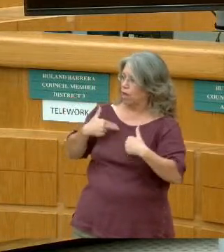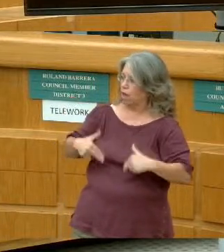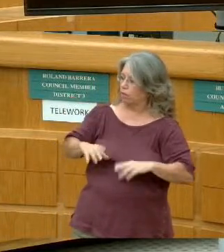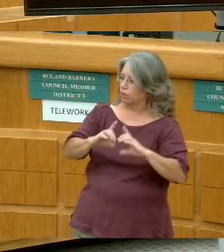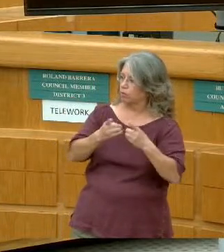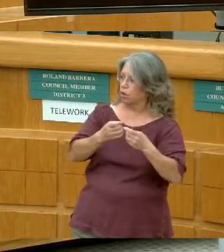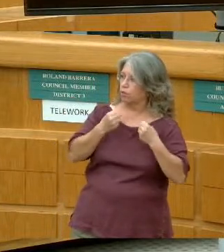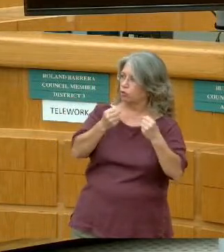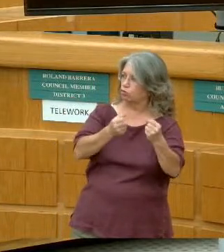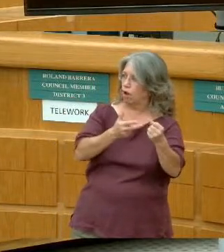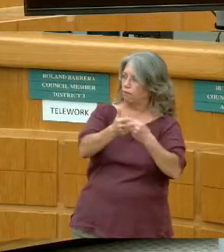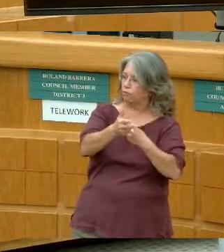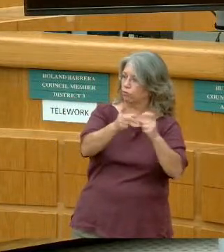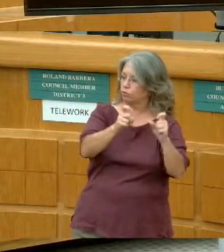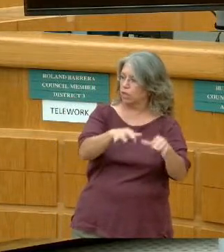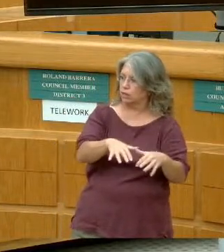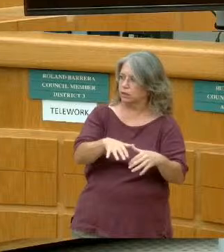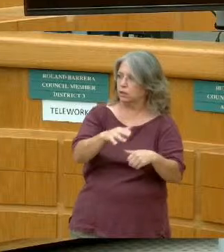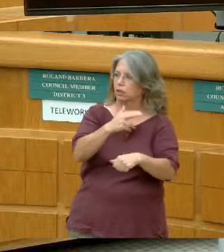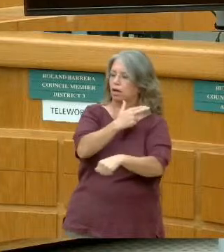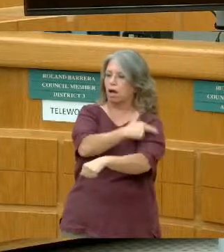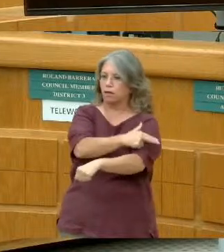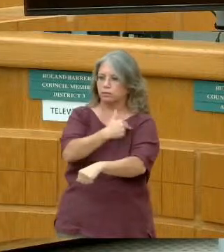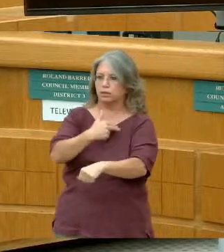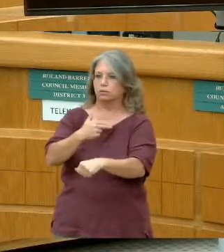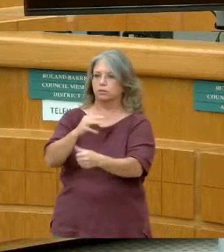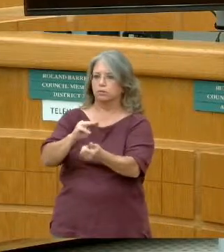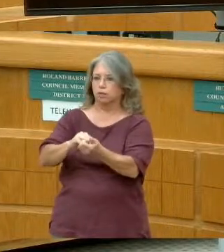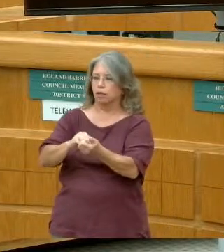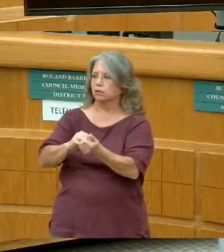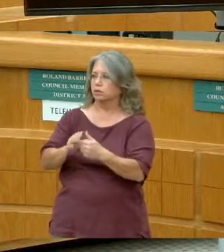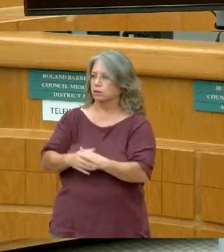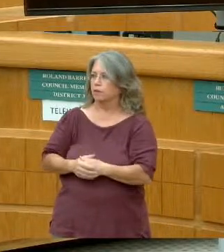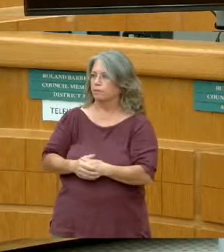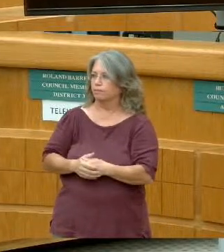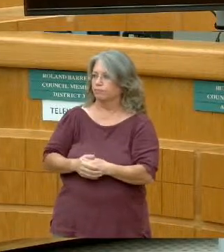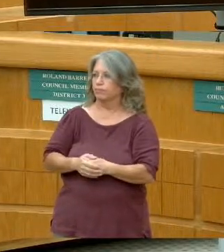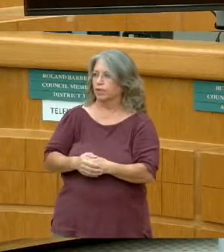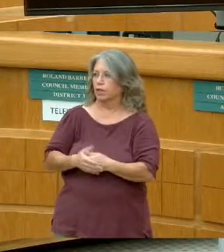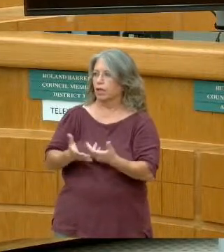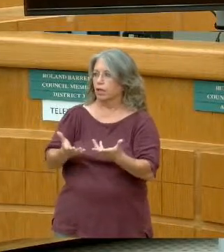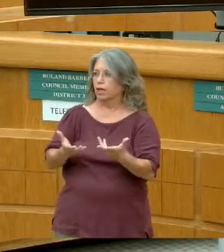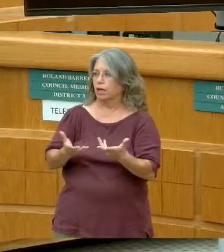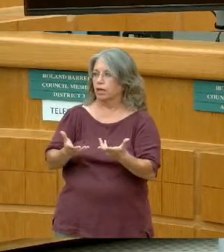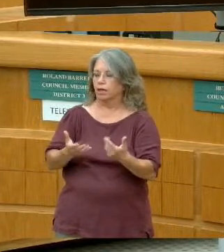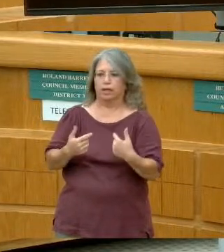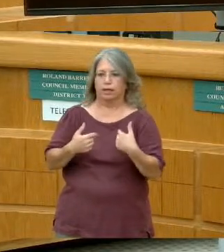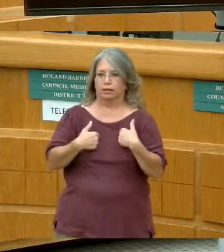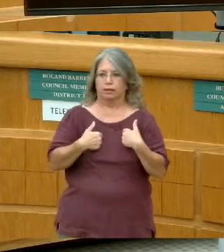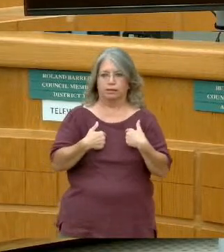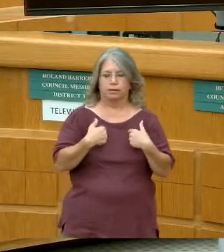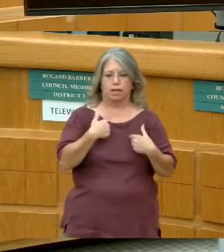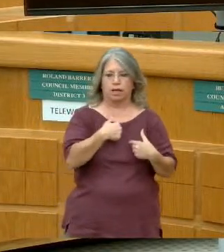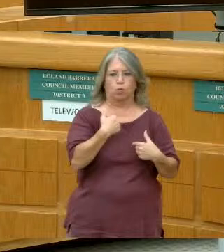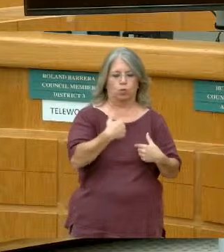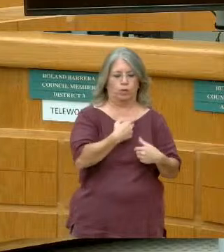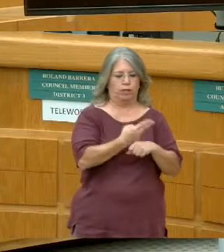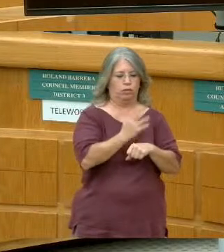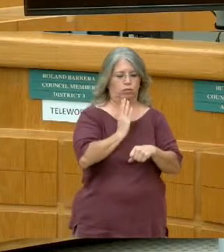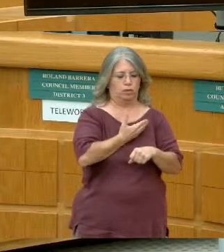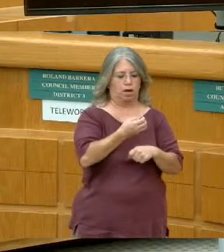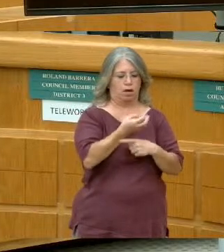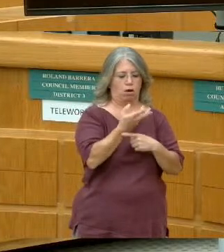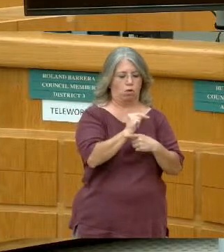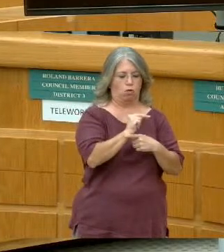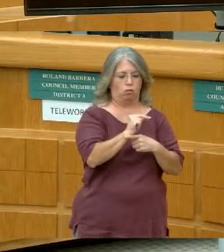hospital. Who actually did the swabbing? Well, it depends. It could be the hospital. It wouldn't be us because we use our own lab. But it would